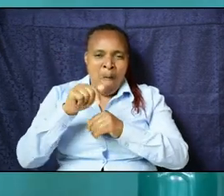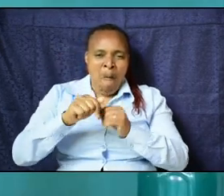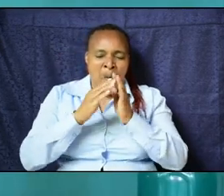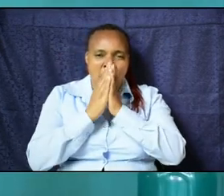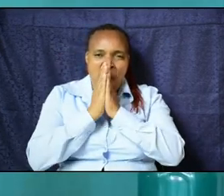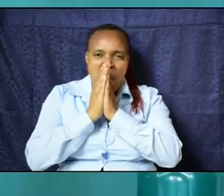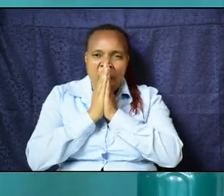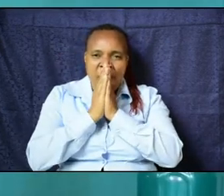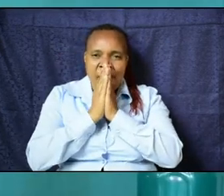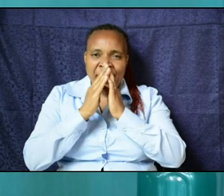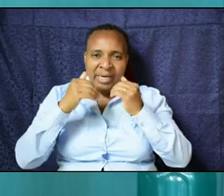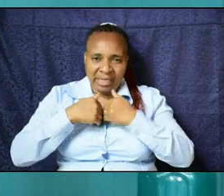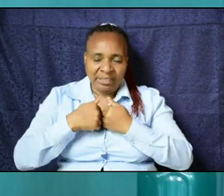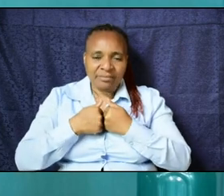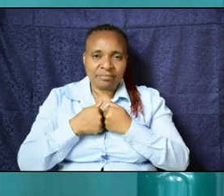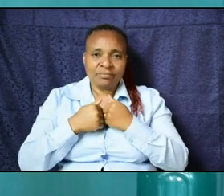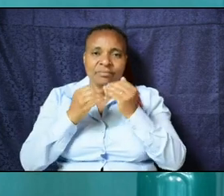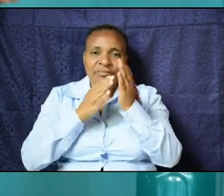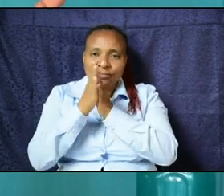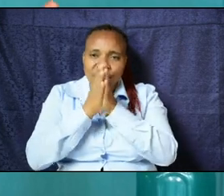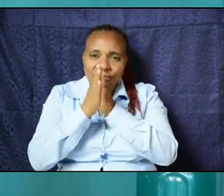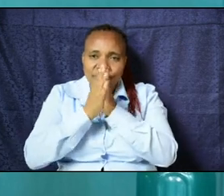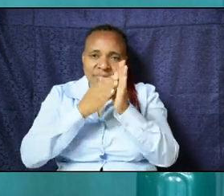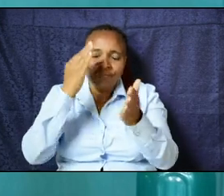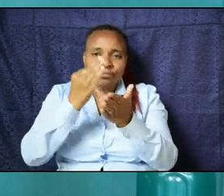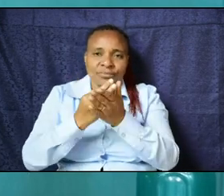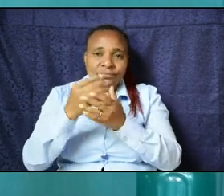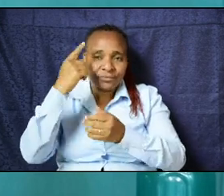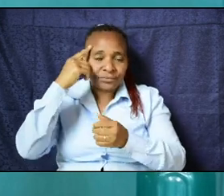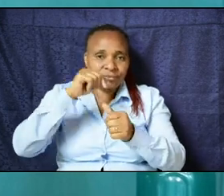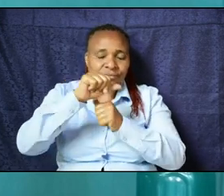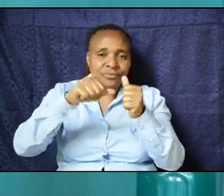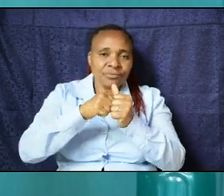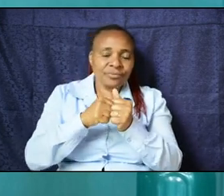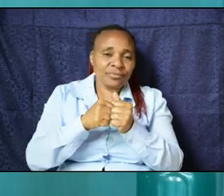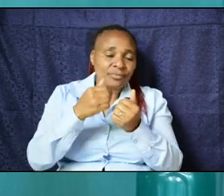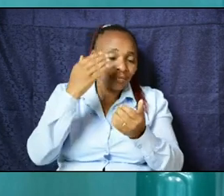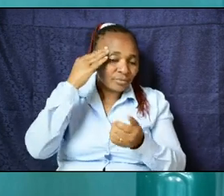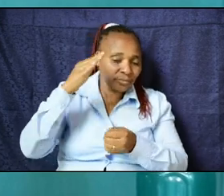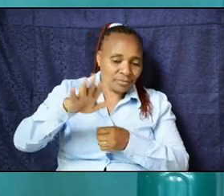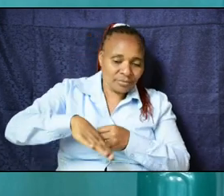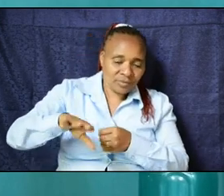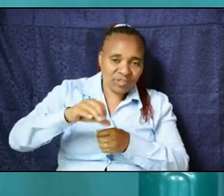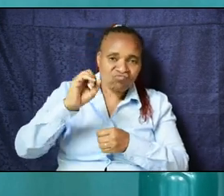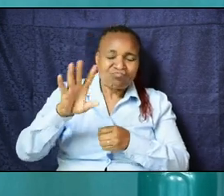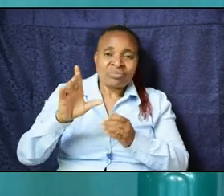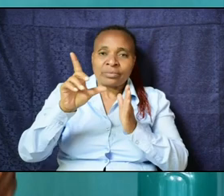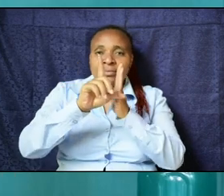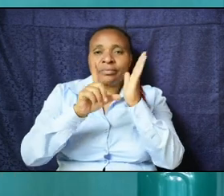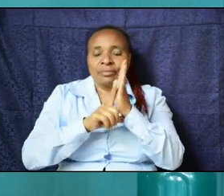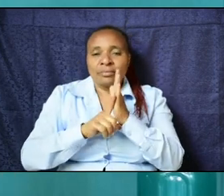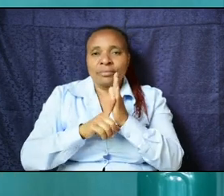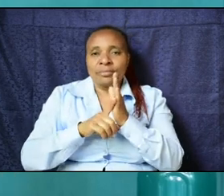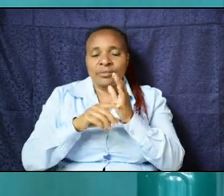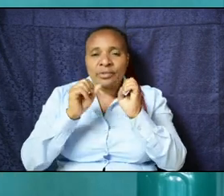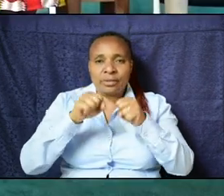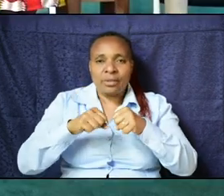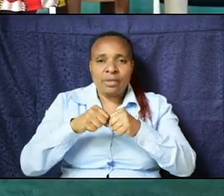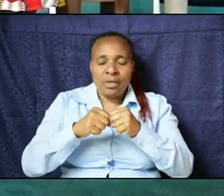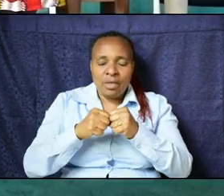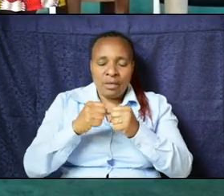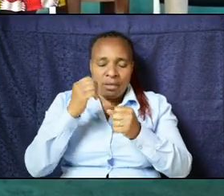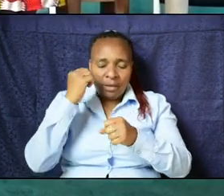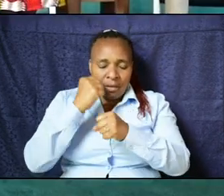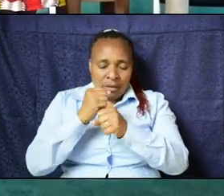have some very interesting factor, something to think about in the Did You Know section of our lesson. Do you mind reading through